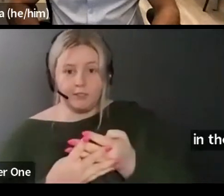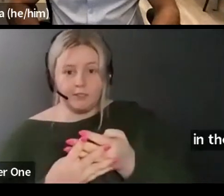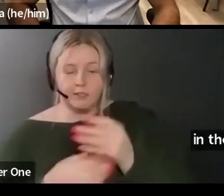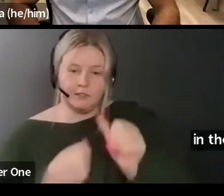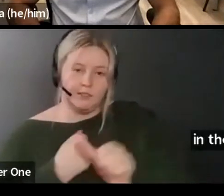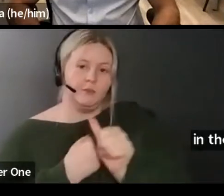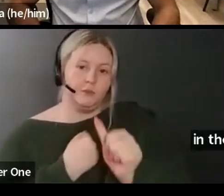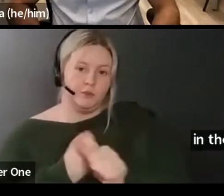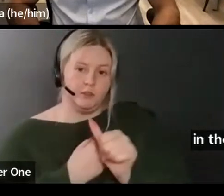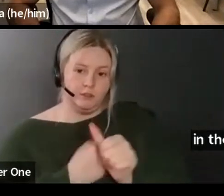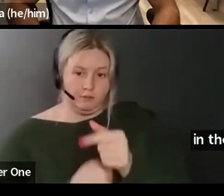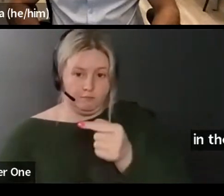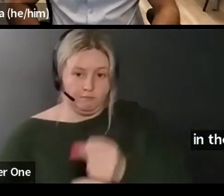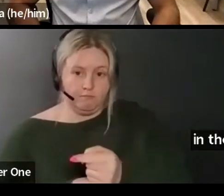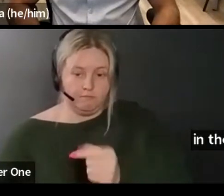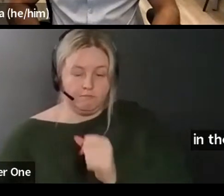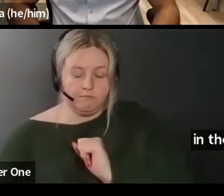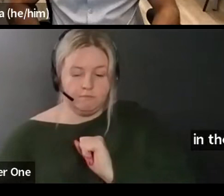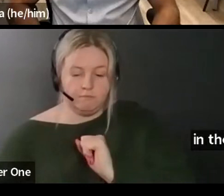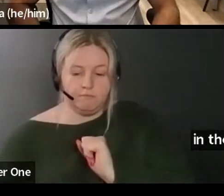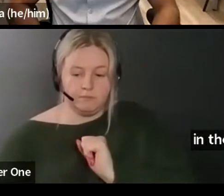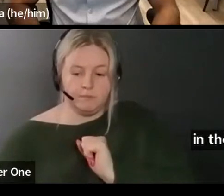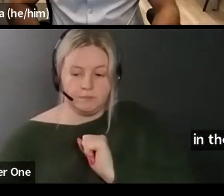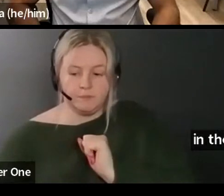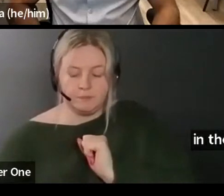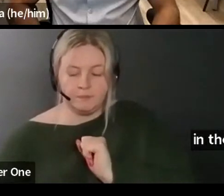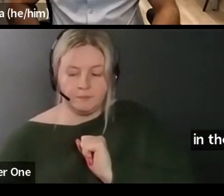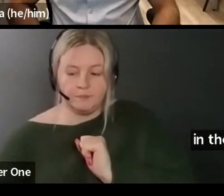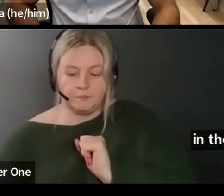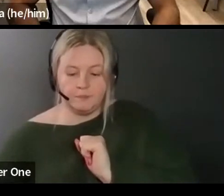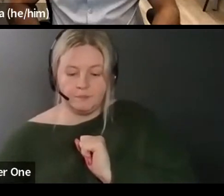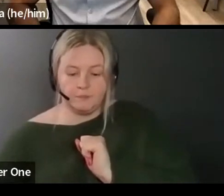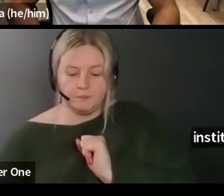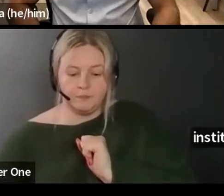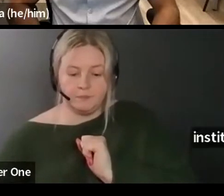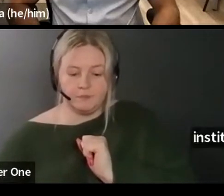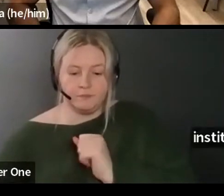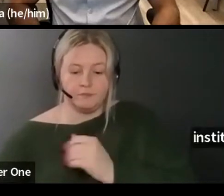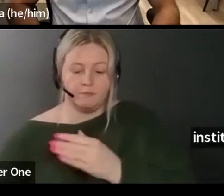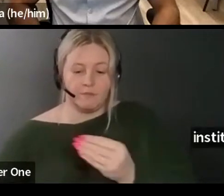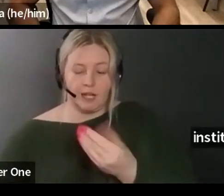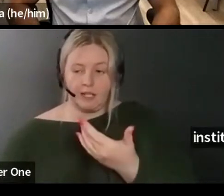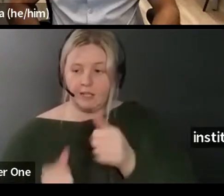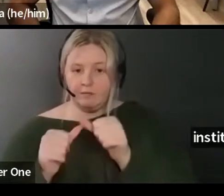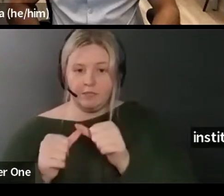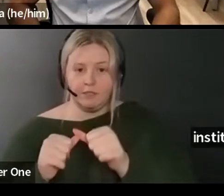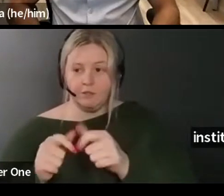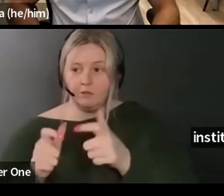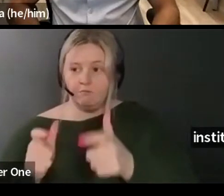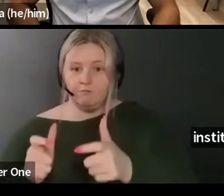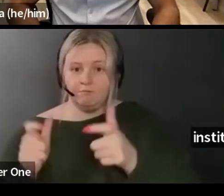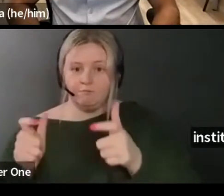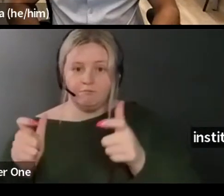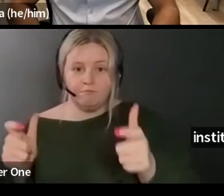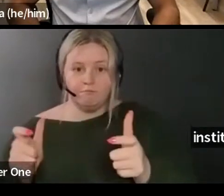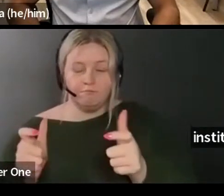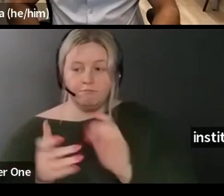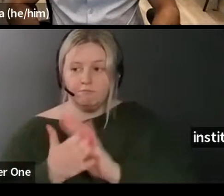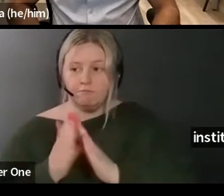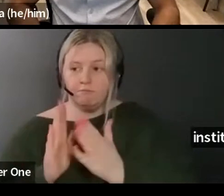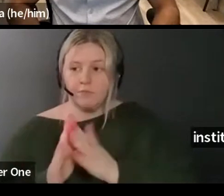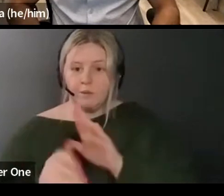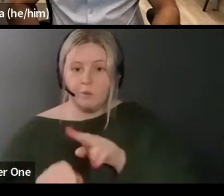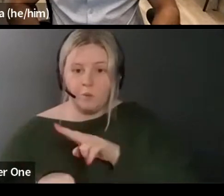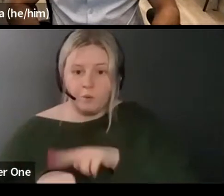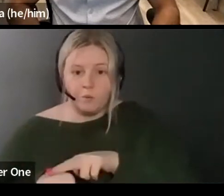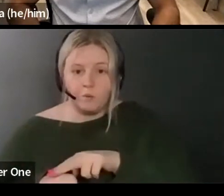dangerous places. And in the era of ever expanding and ever normalizing